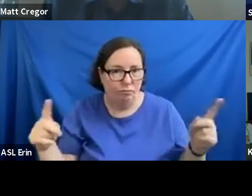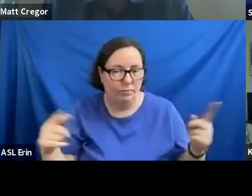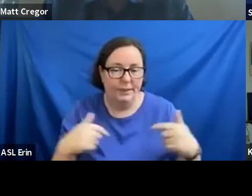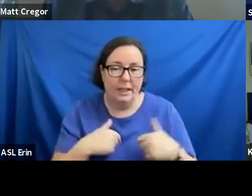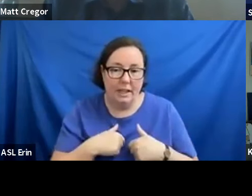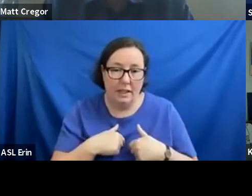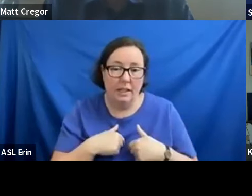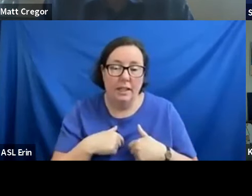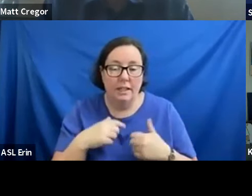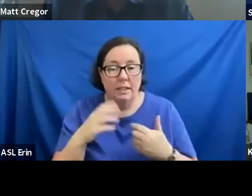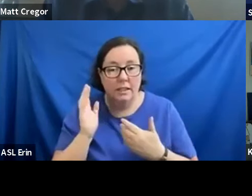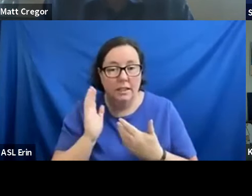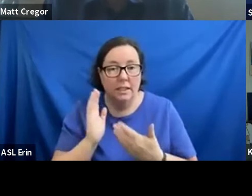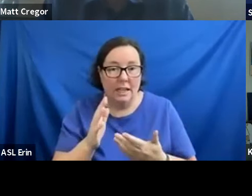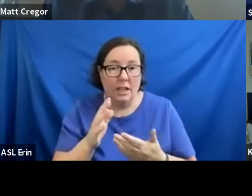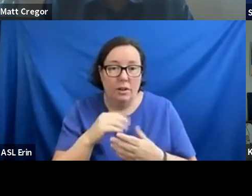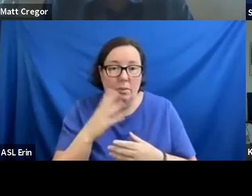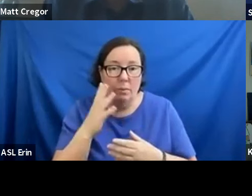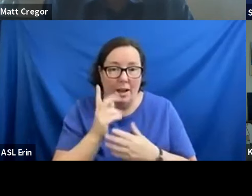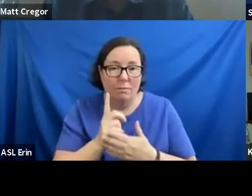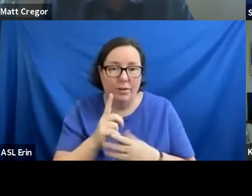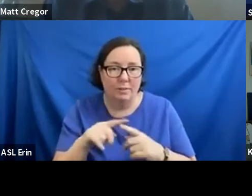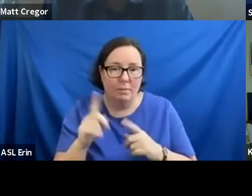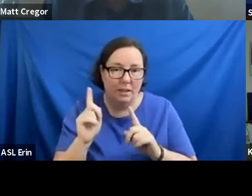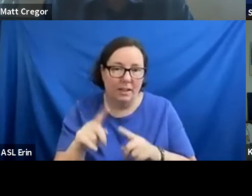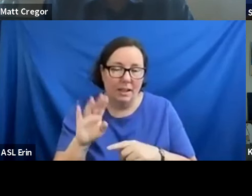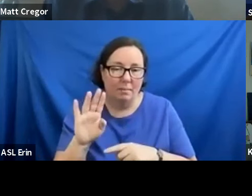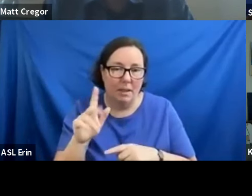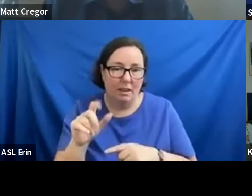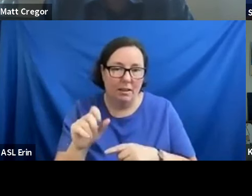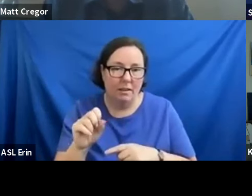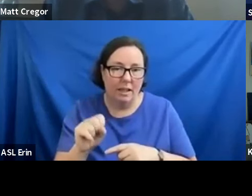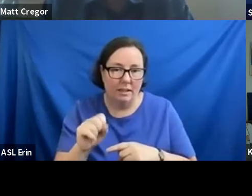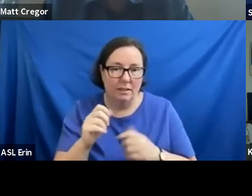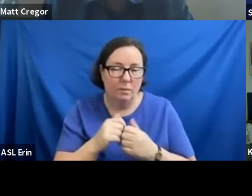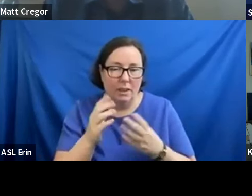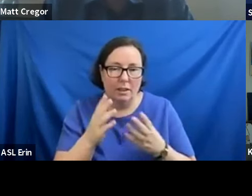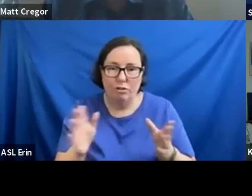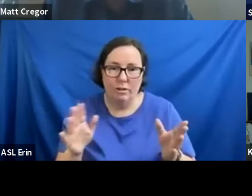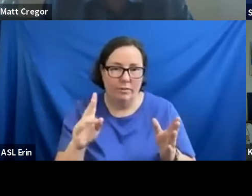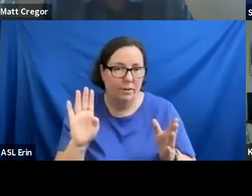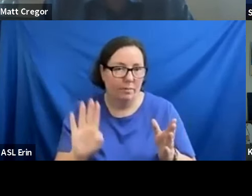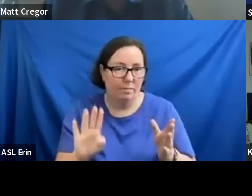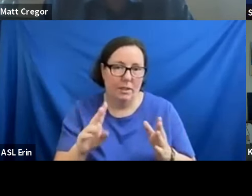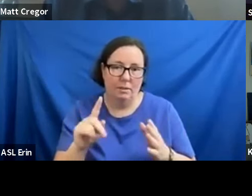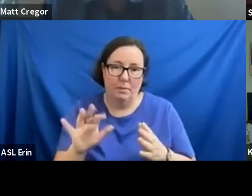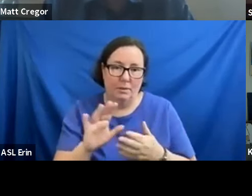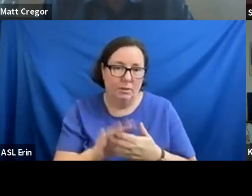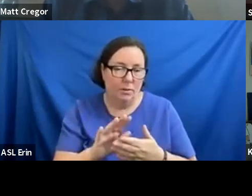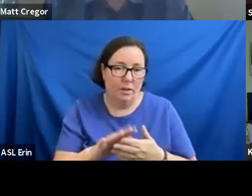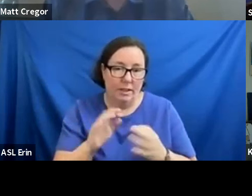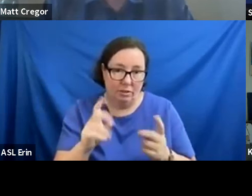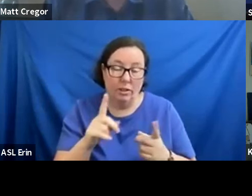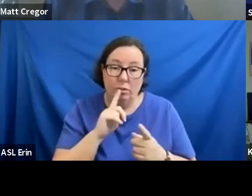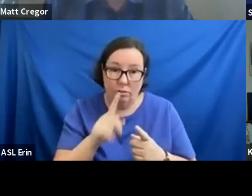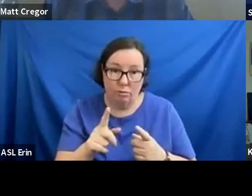Although I do carry white privilege, I came to Boston Latin School with only a very general Boston public school education. And it is